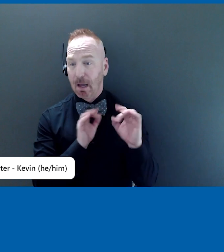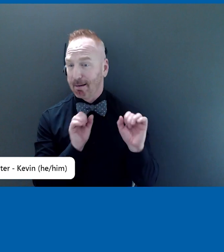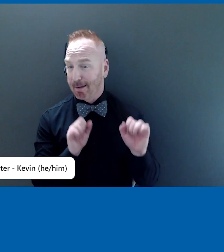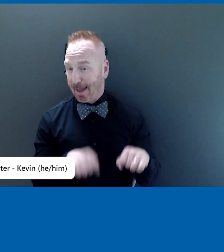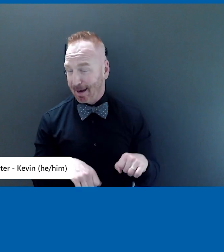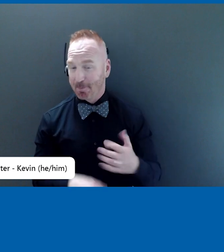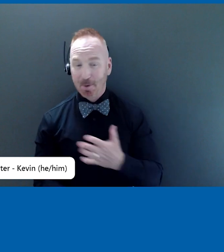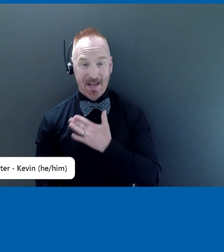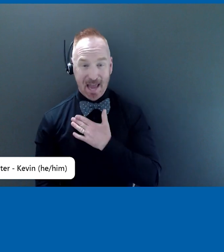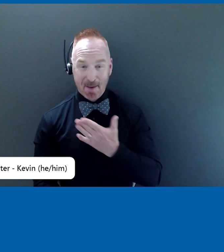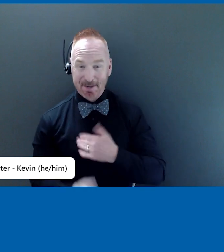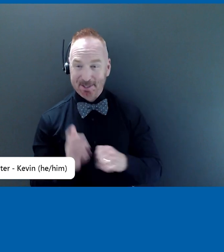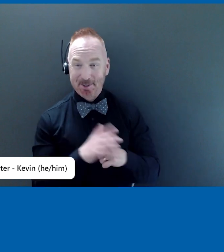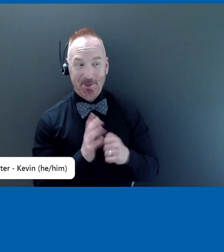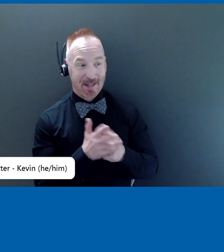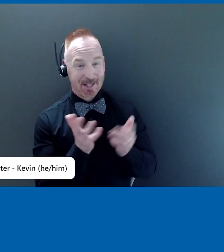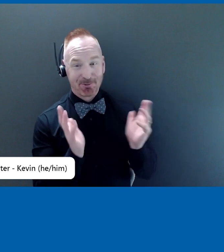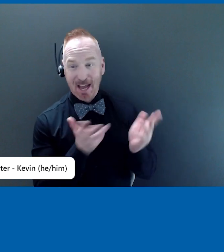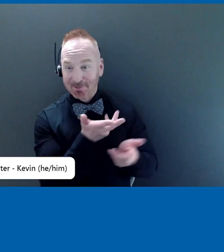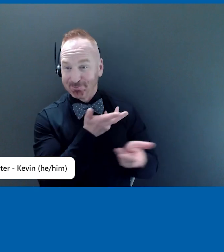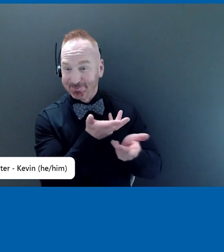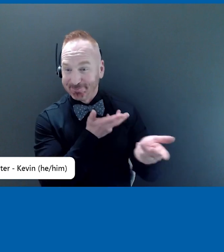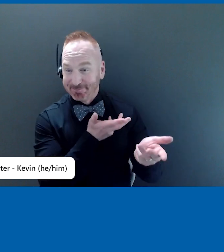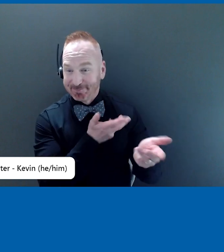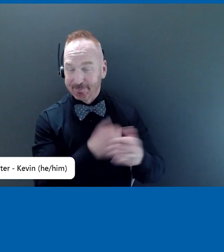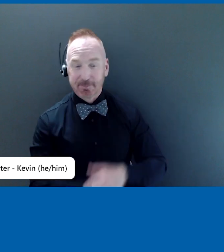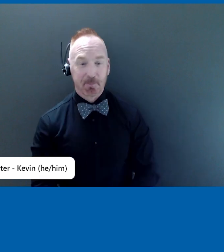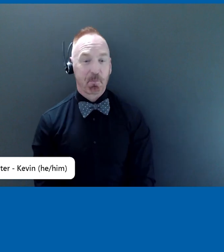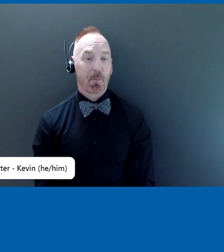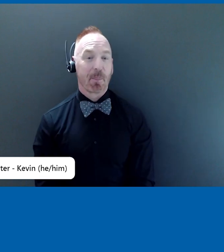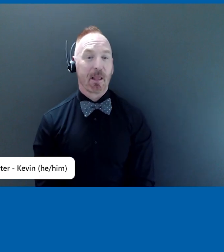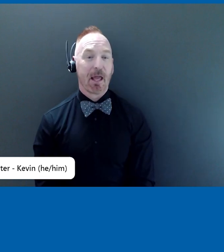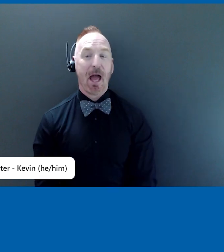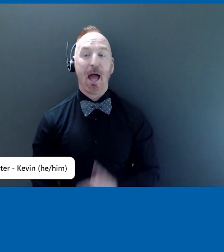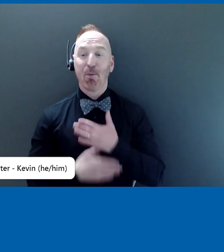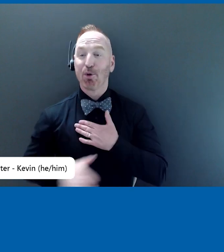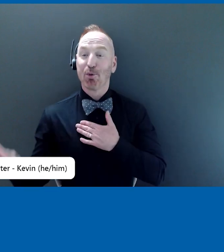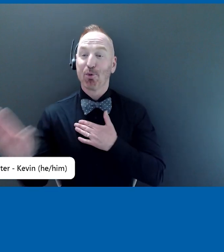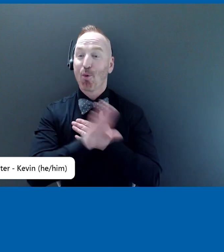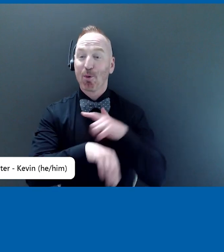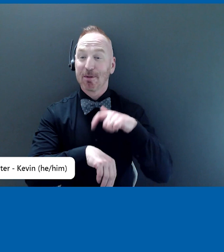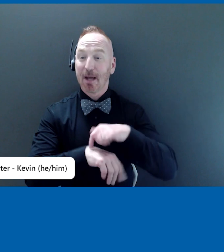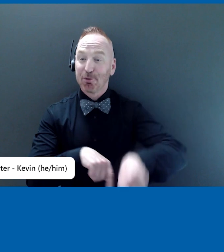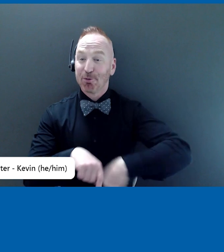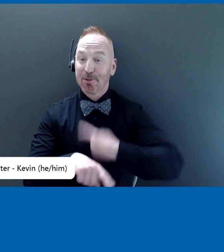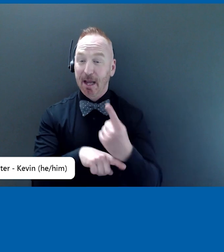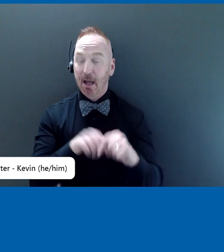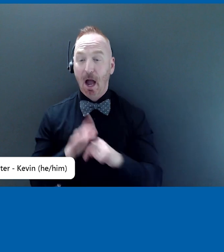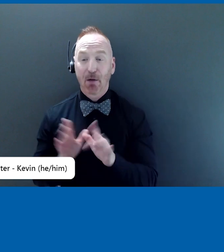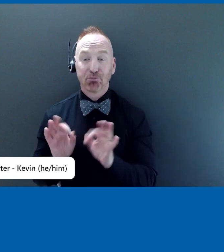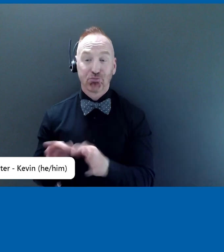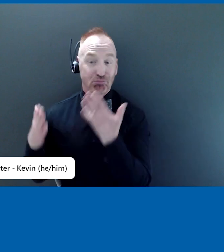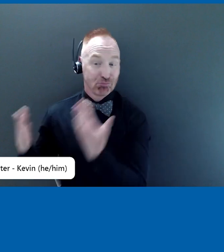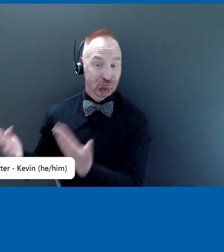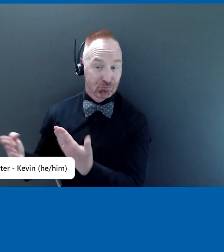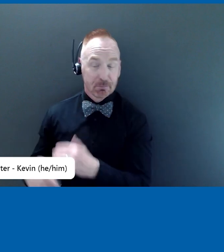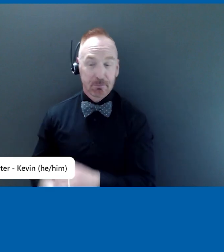happy to speak with you. So, with that, I appreciate your time here today. Thank you to our interpreter,